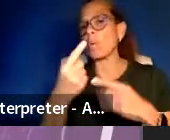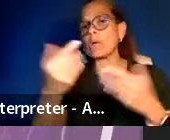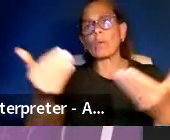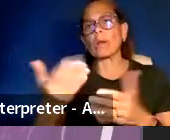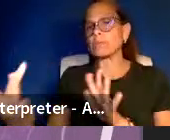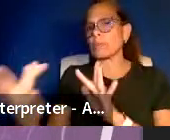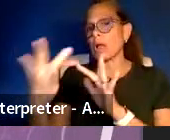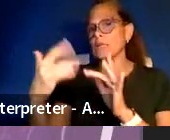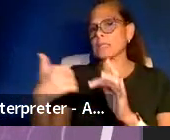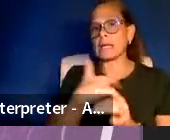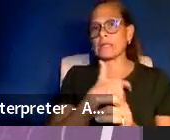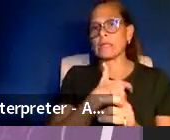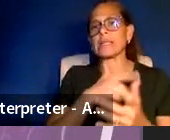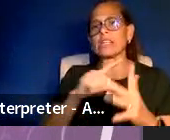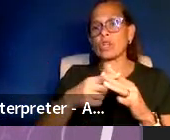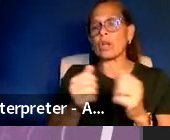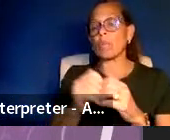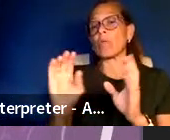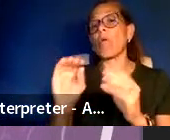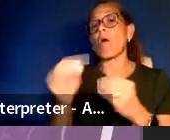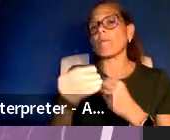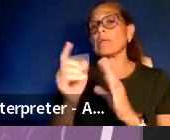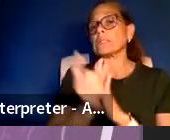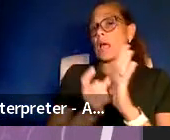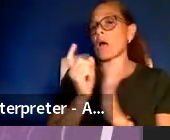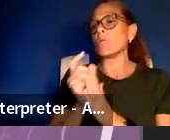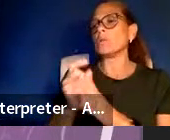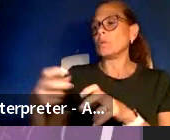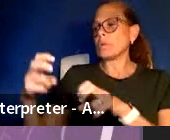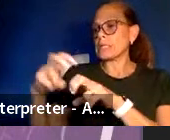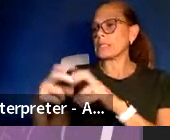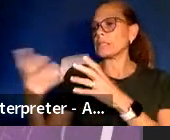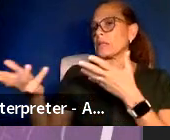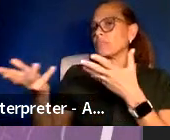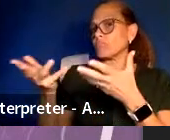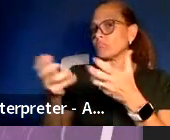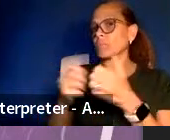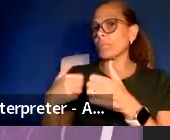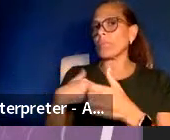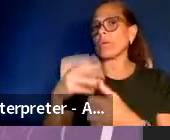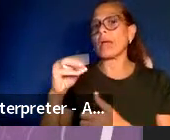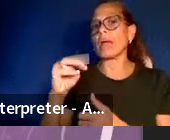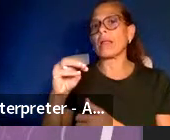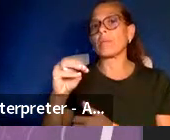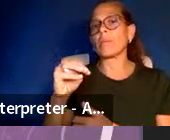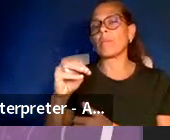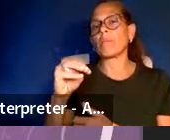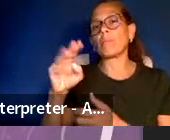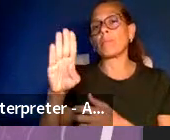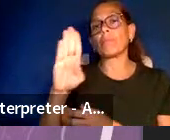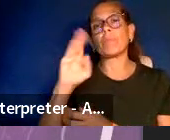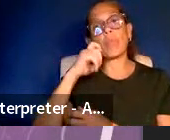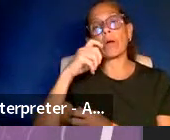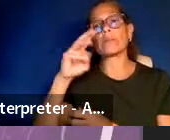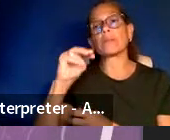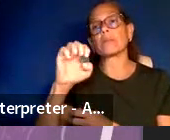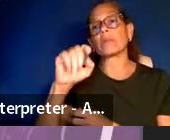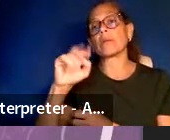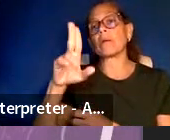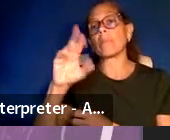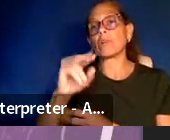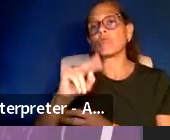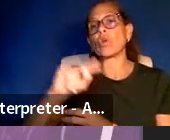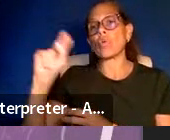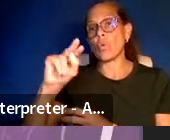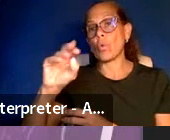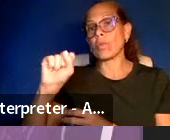reach out to us. And I think starting with our office hours is a really good option, but also the Bronx Metro North Station emailer, if you don't mind.